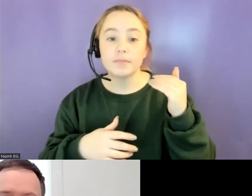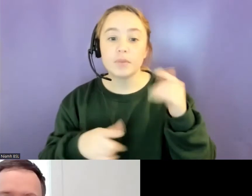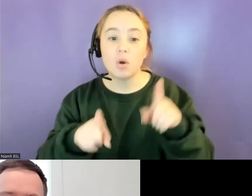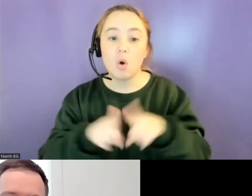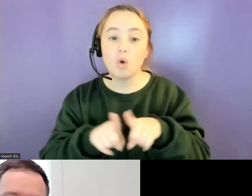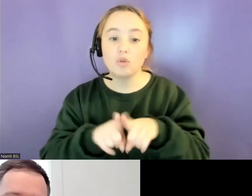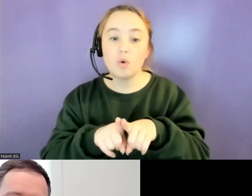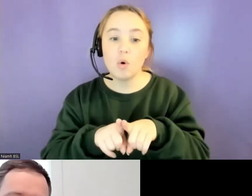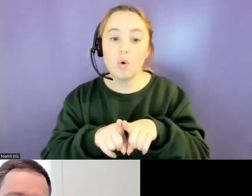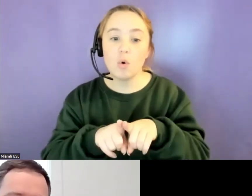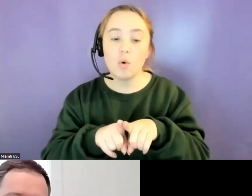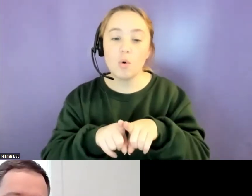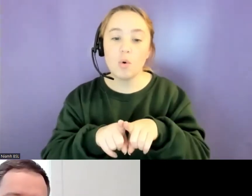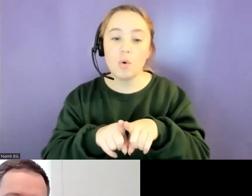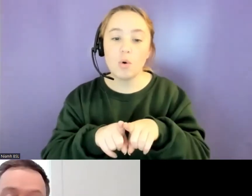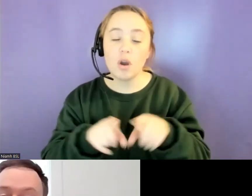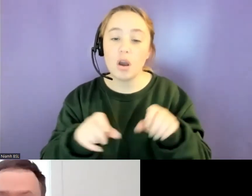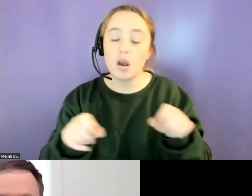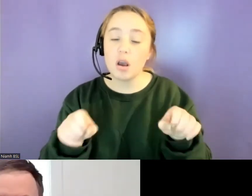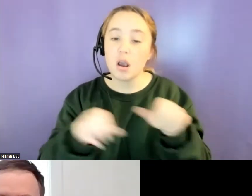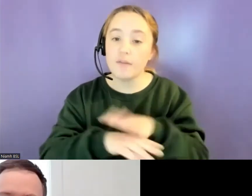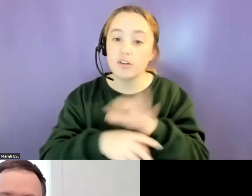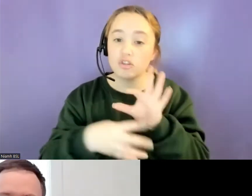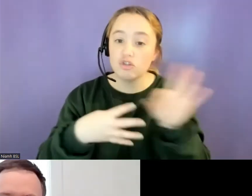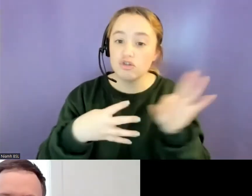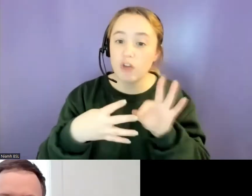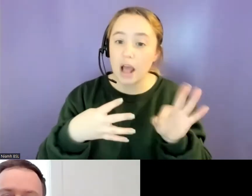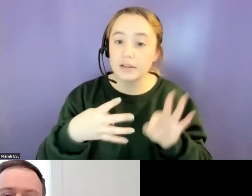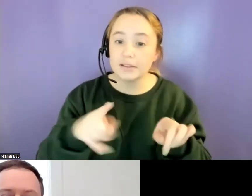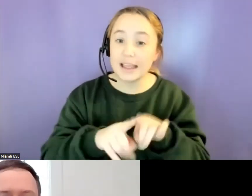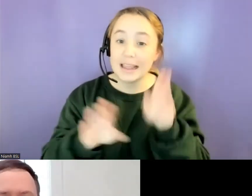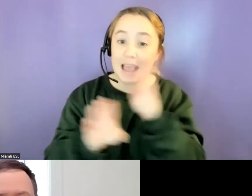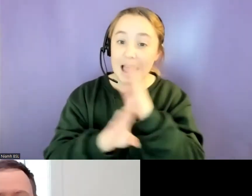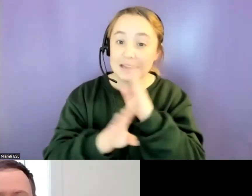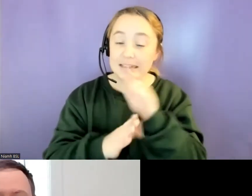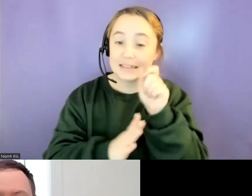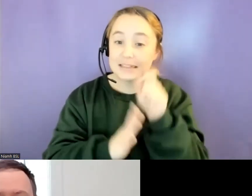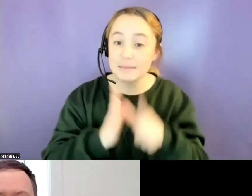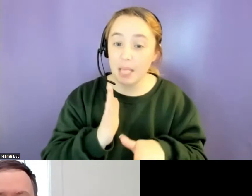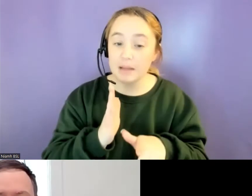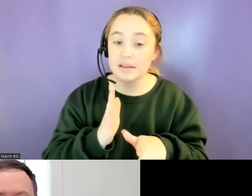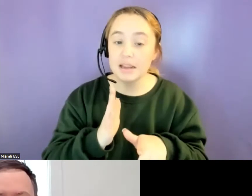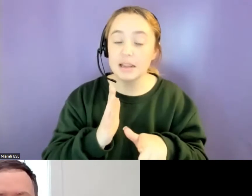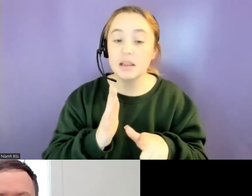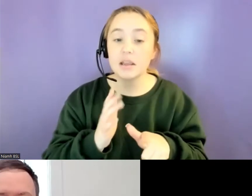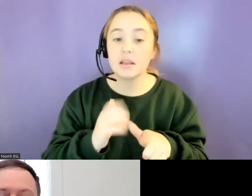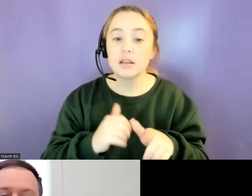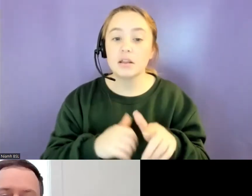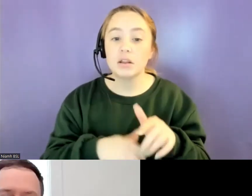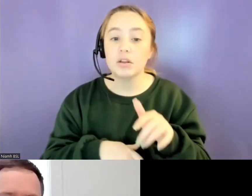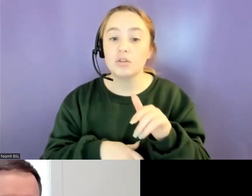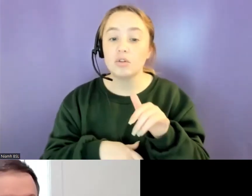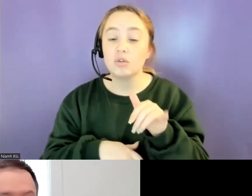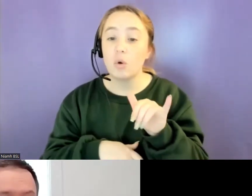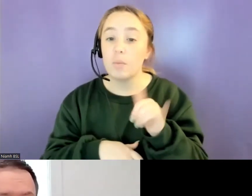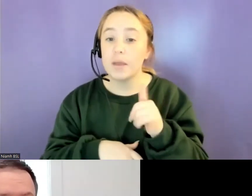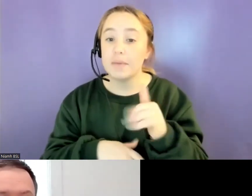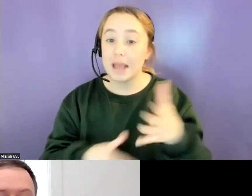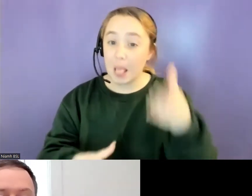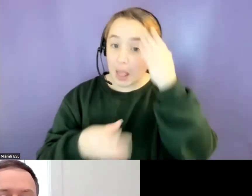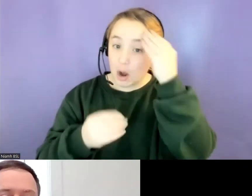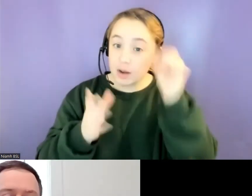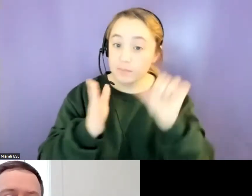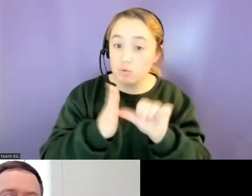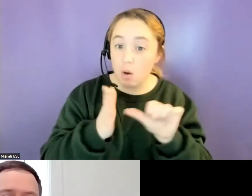Also, it covers strands such as hidden disabilities, someone that may have a learning